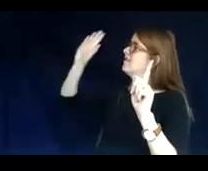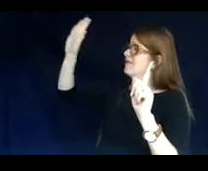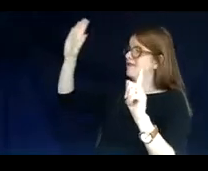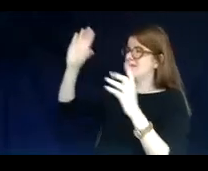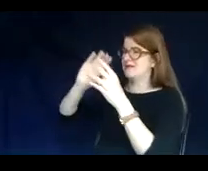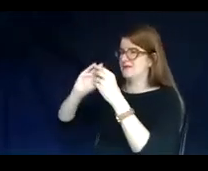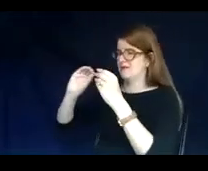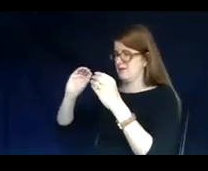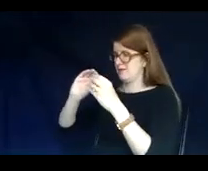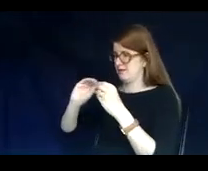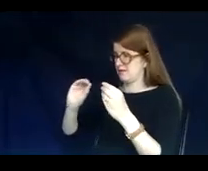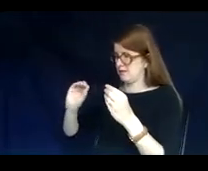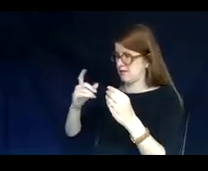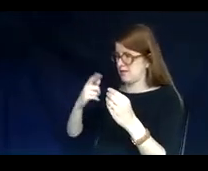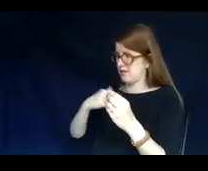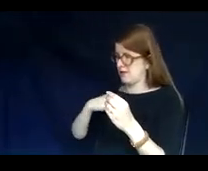time. The words I hear you